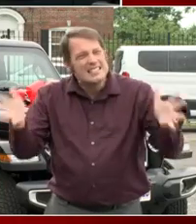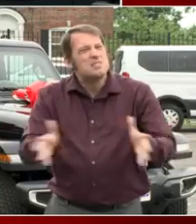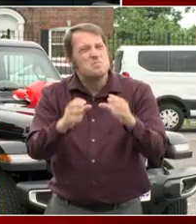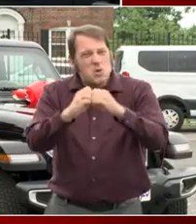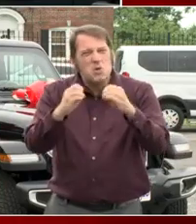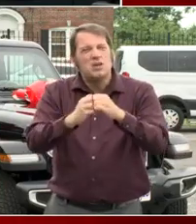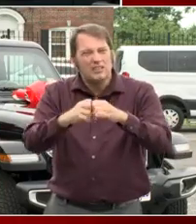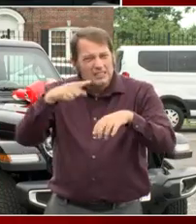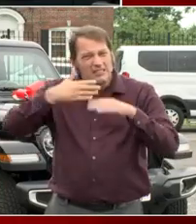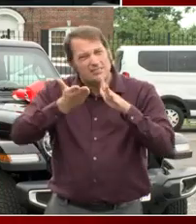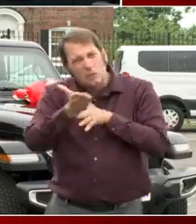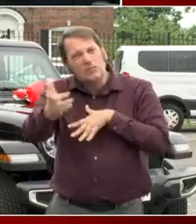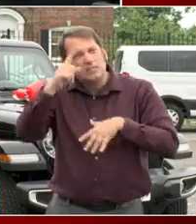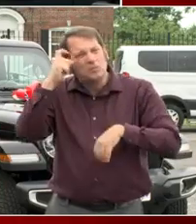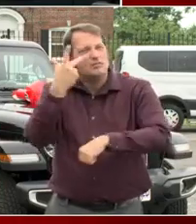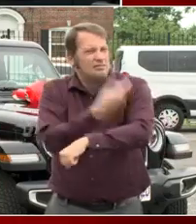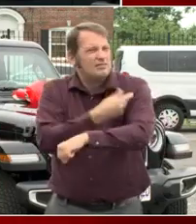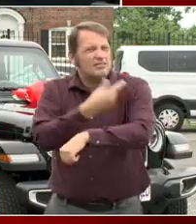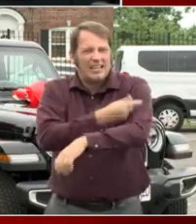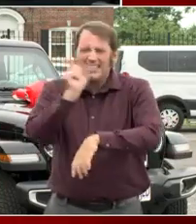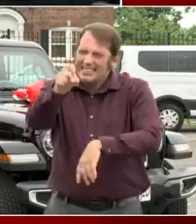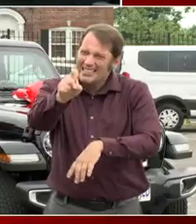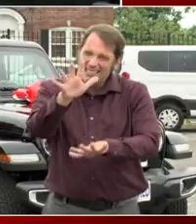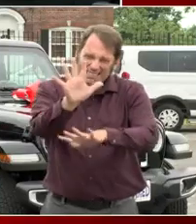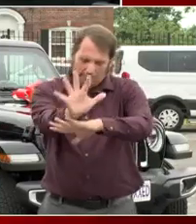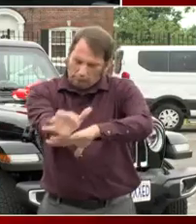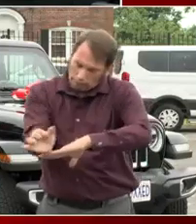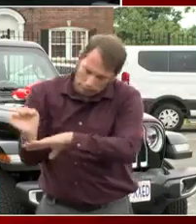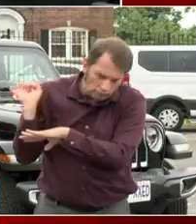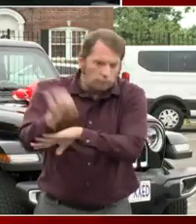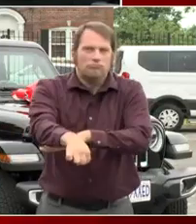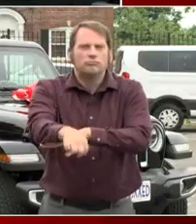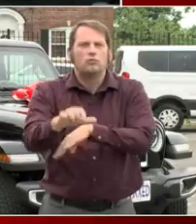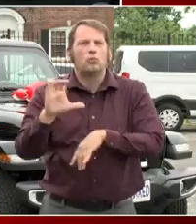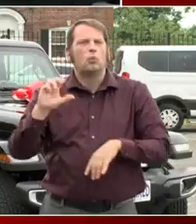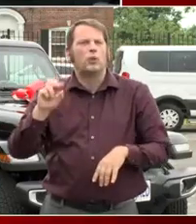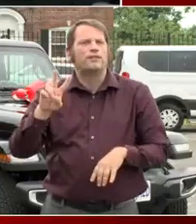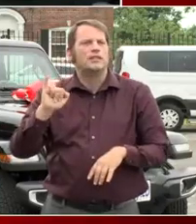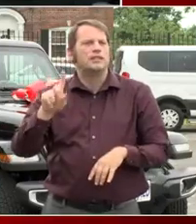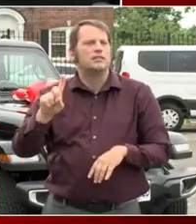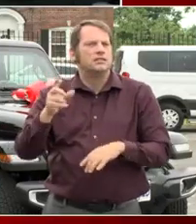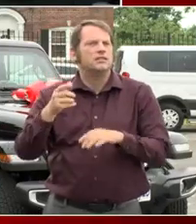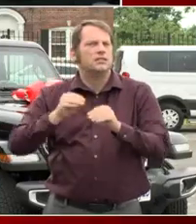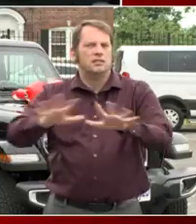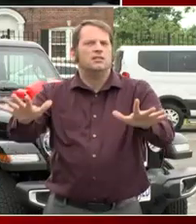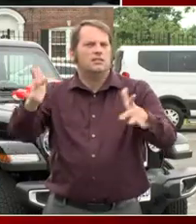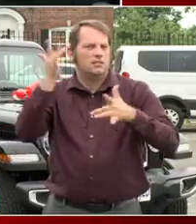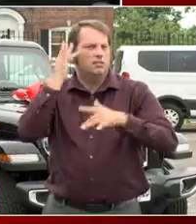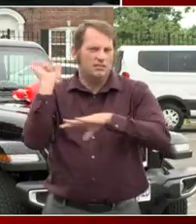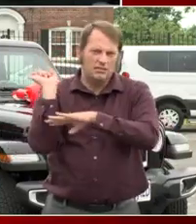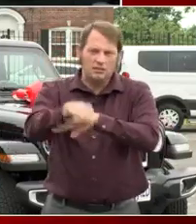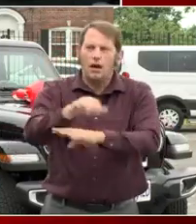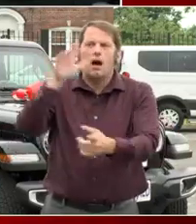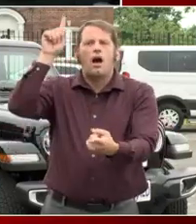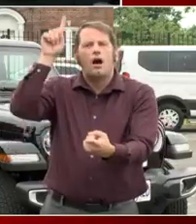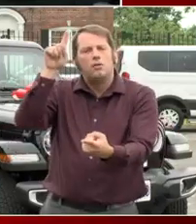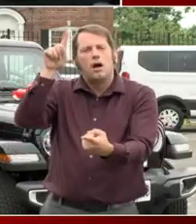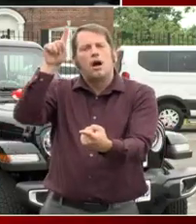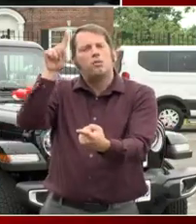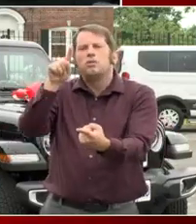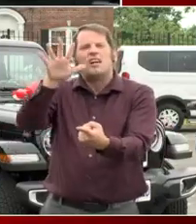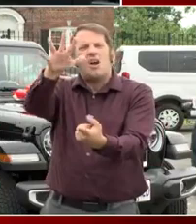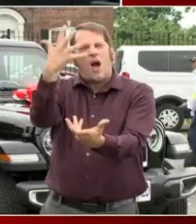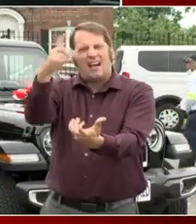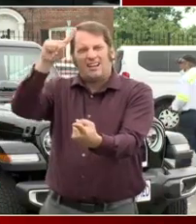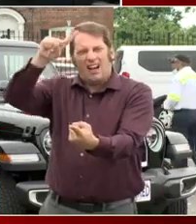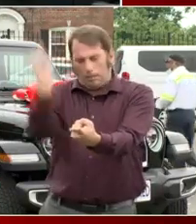crush this outbreak. We don't want to just tap it down a little bit. We want to crush it so you all can go back